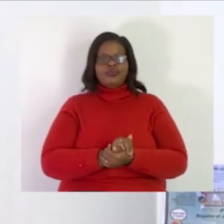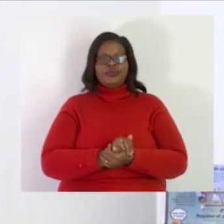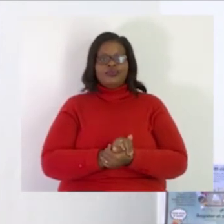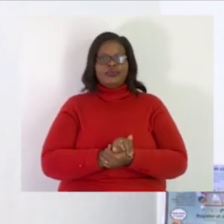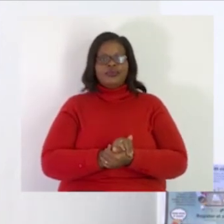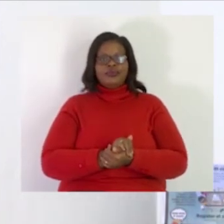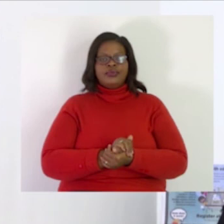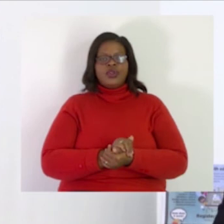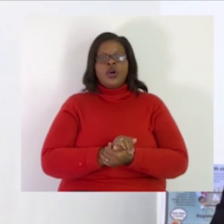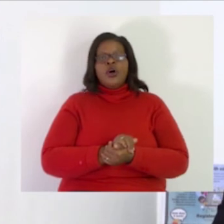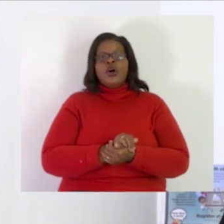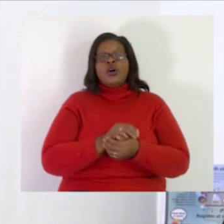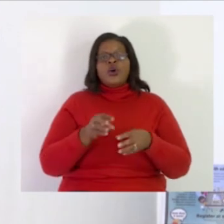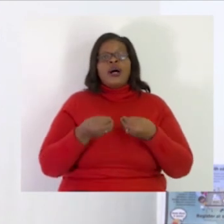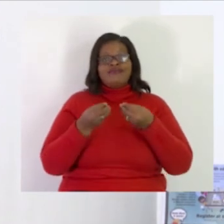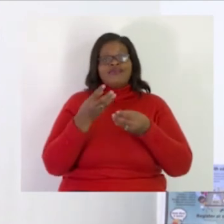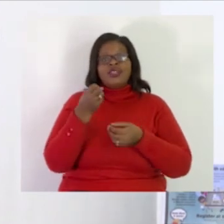You'll be given a number, for example,